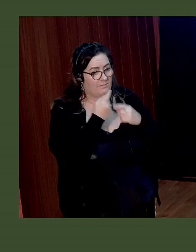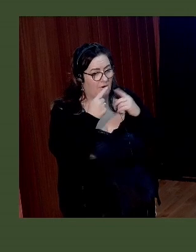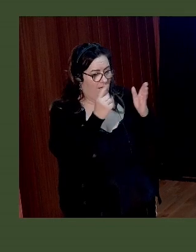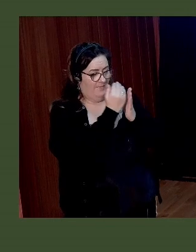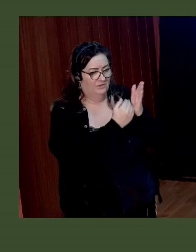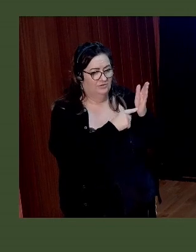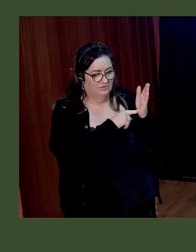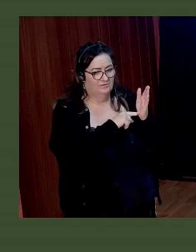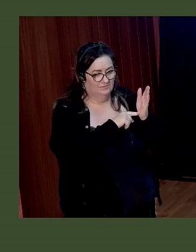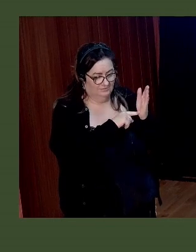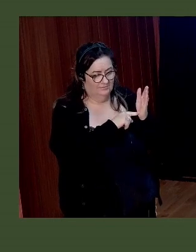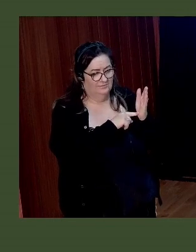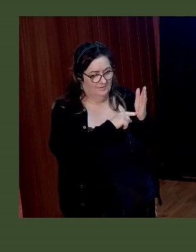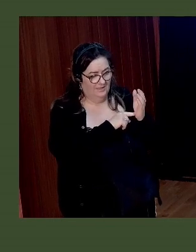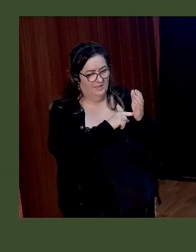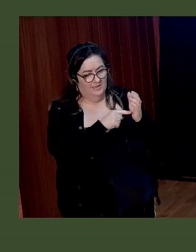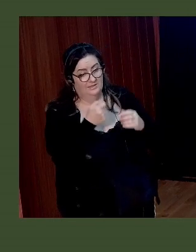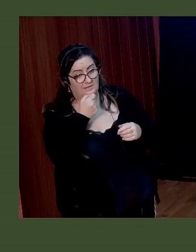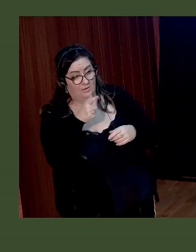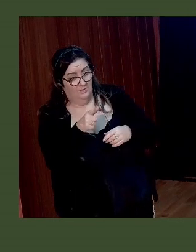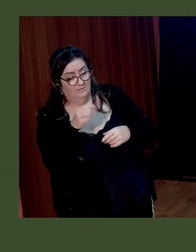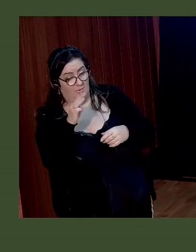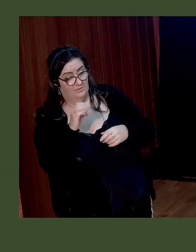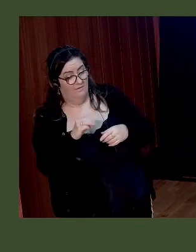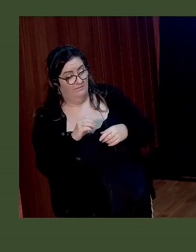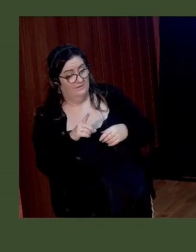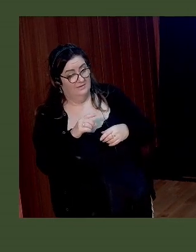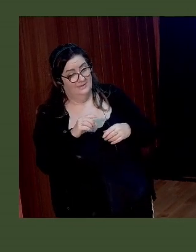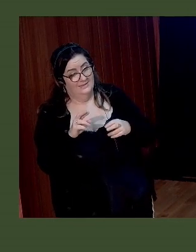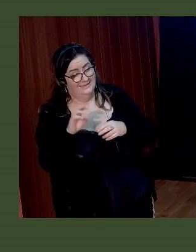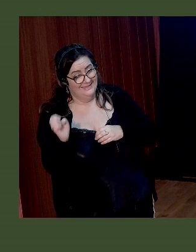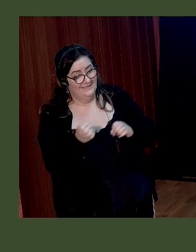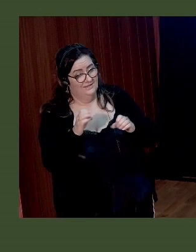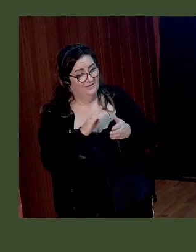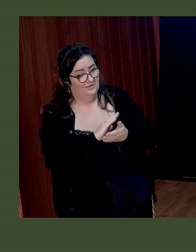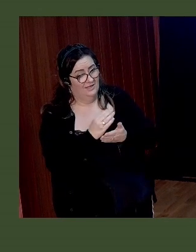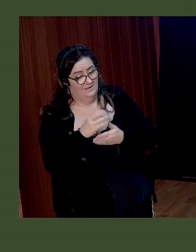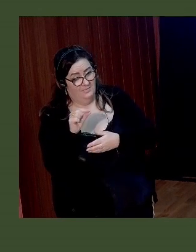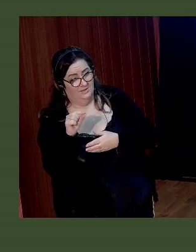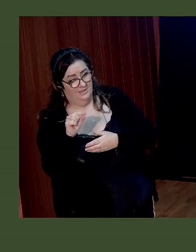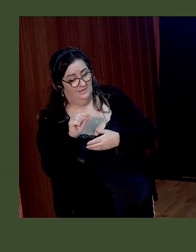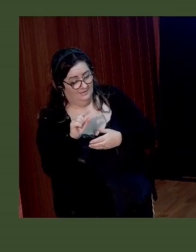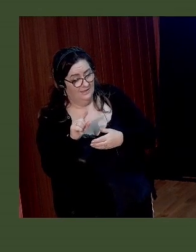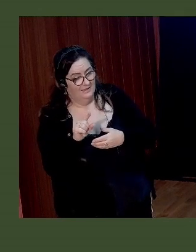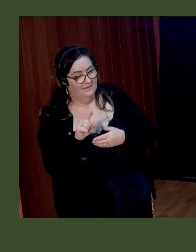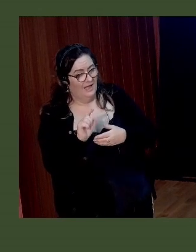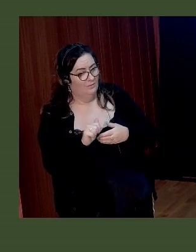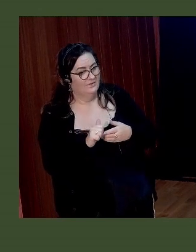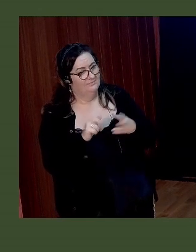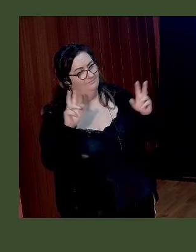Republic outside of the General Post Office in Dublin on Easter 1916, Easter Monday, was the founding moment